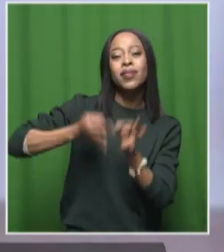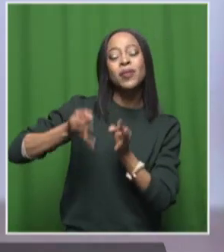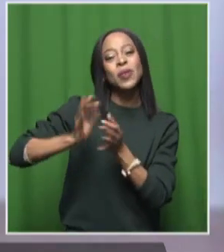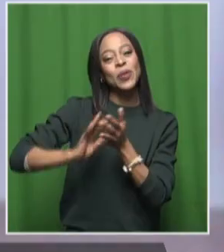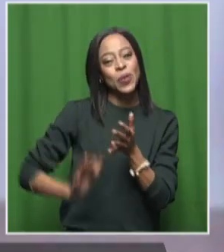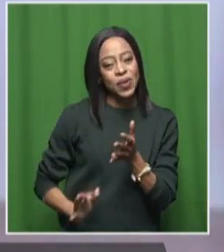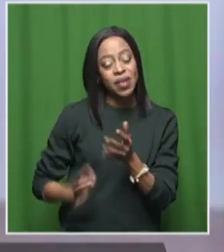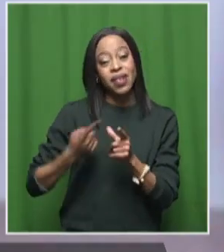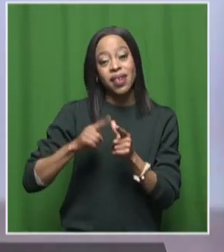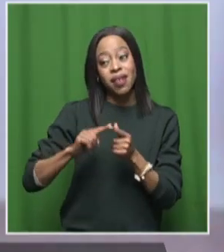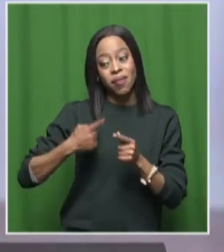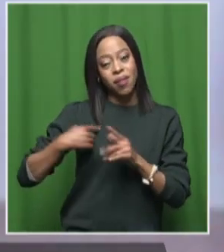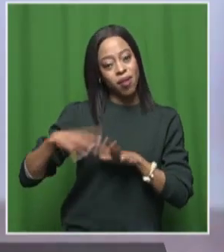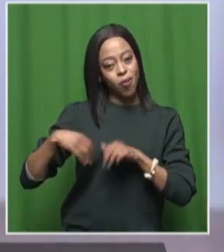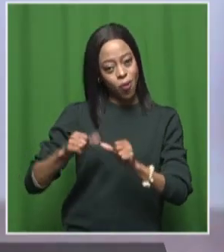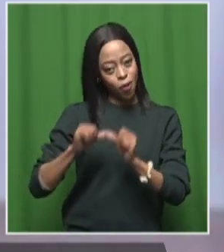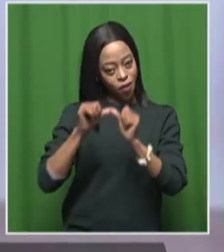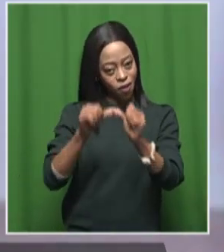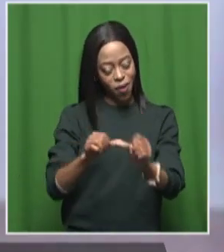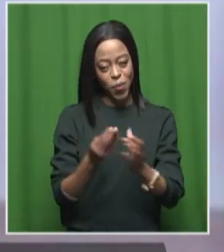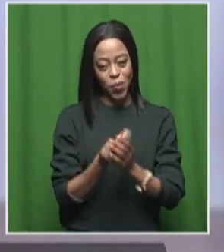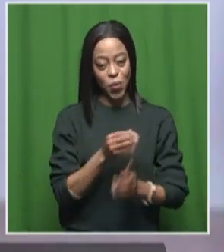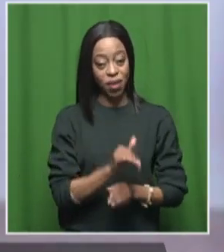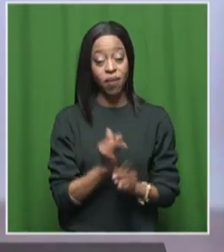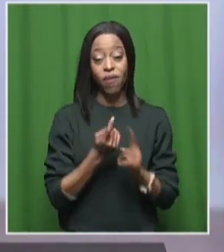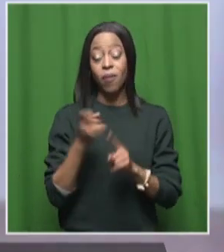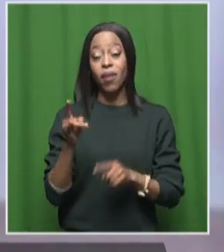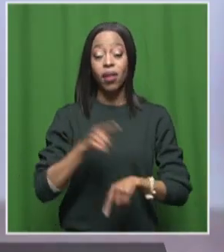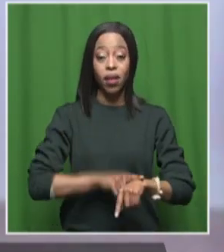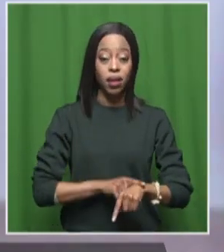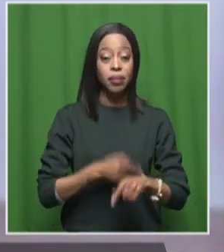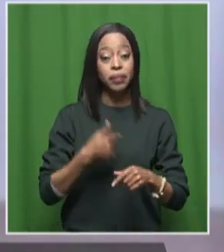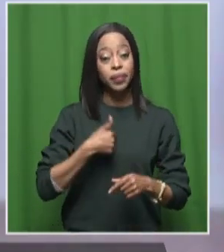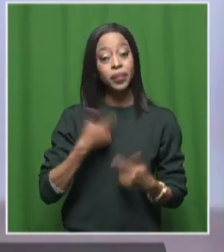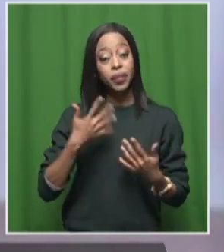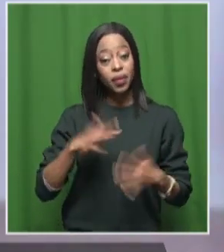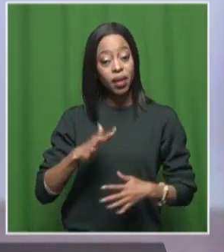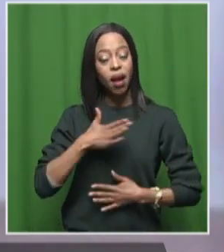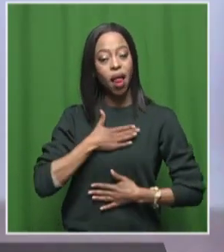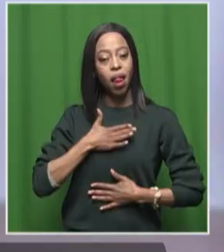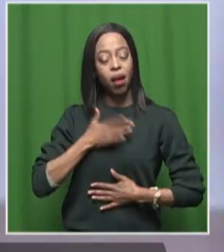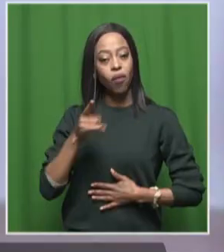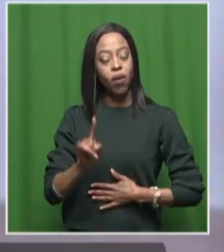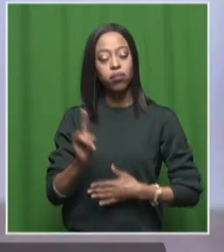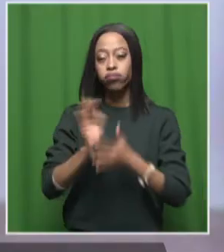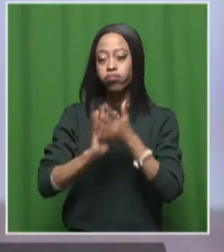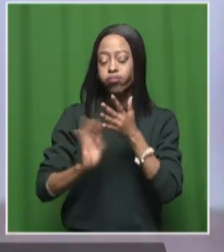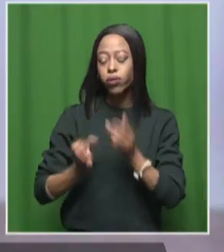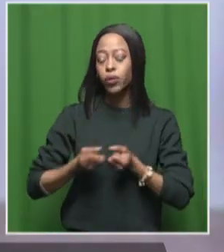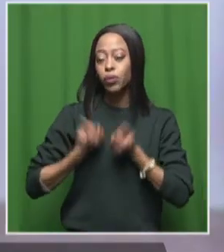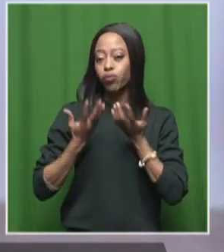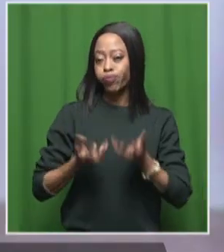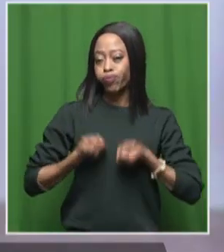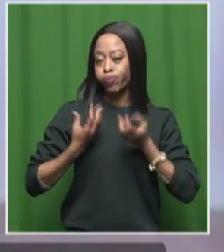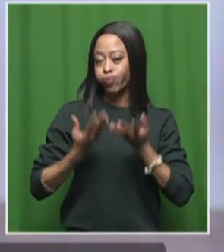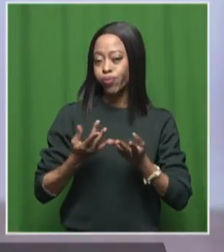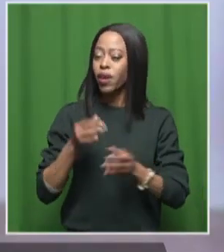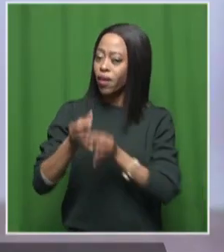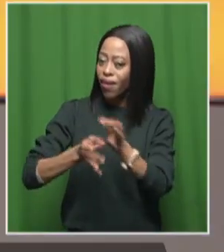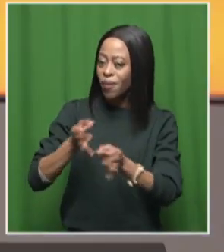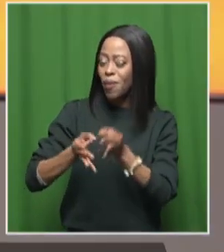continued with me to this day. And ever since then, I've always gotten into the love of storytelling and really narrating people's